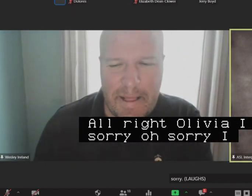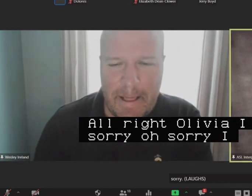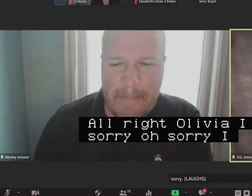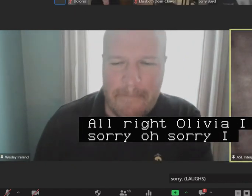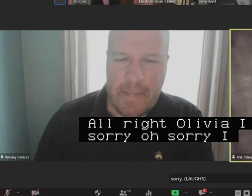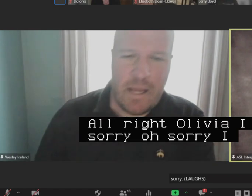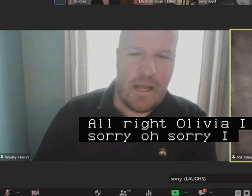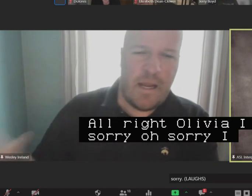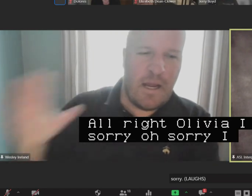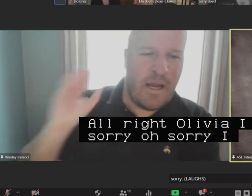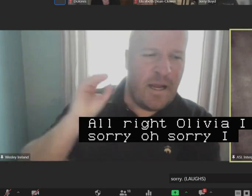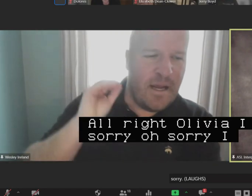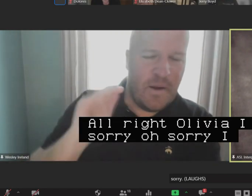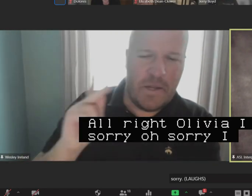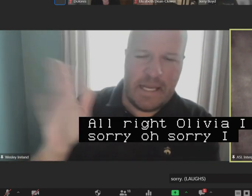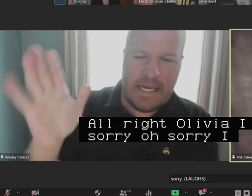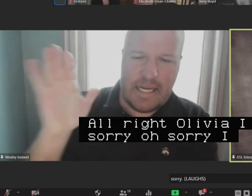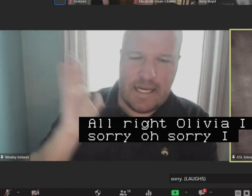Oh, all right.